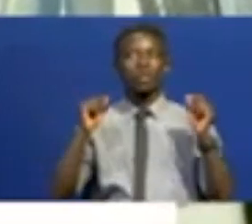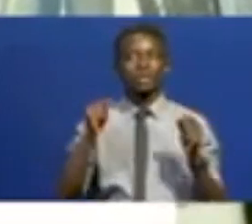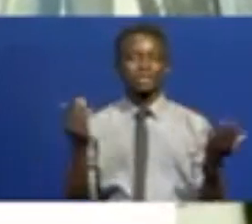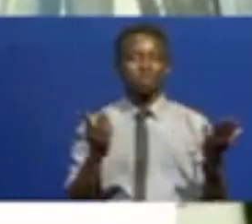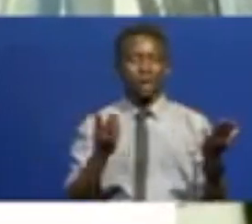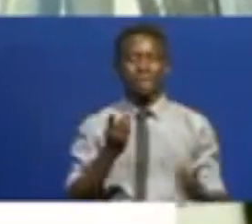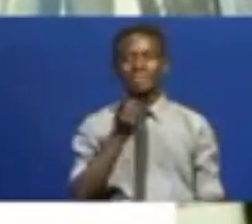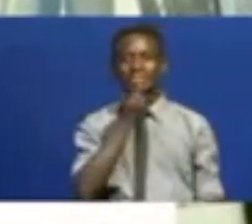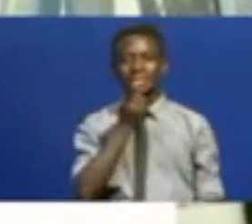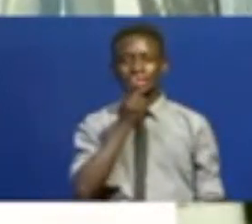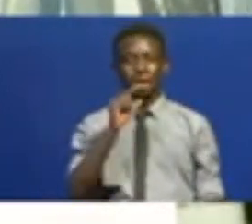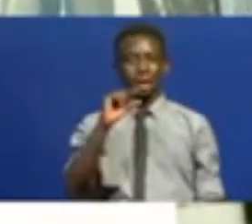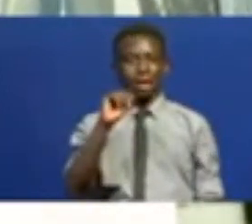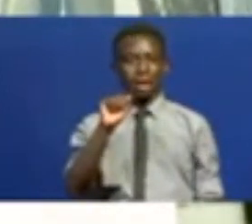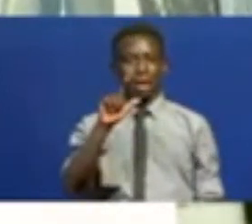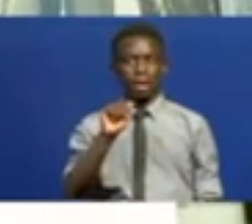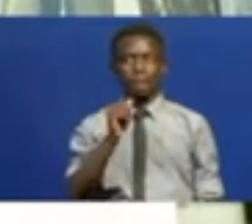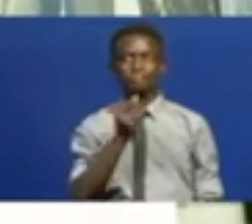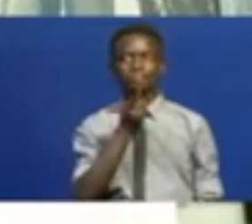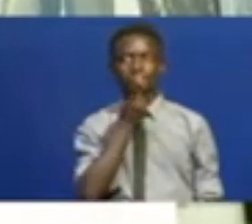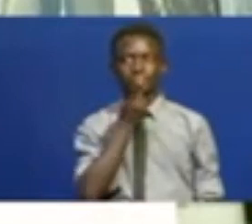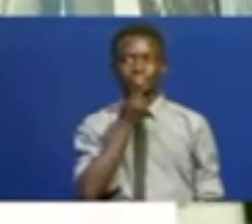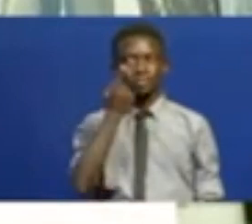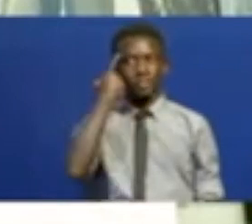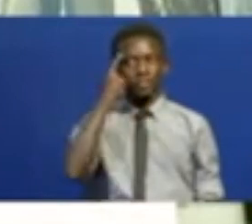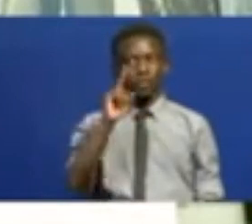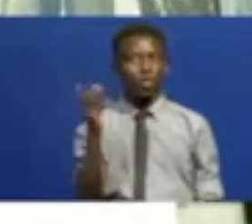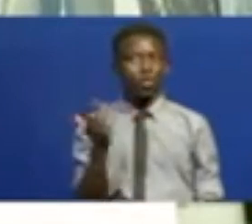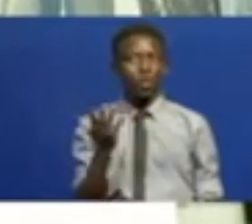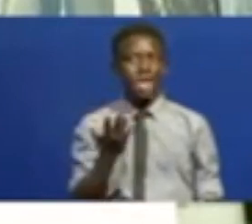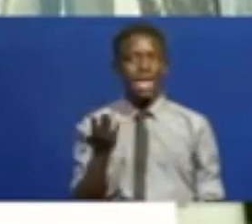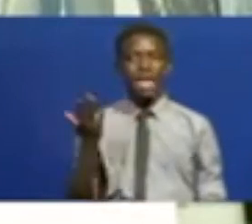gala, or rather a gala dinner for the Mashujaas